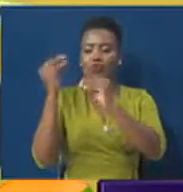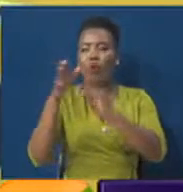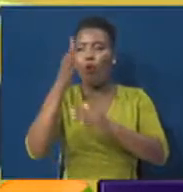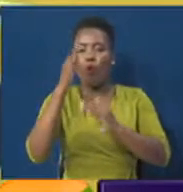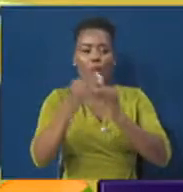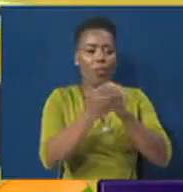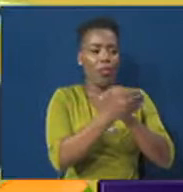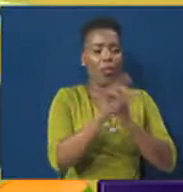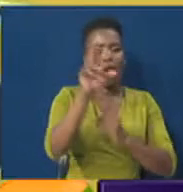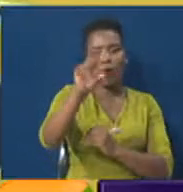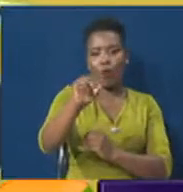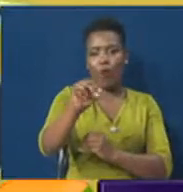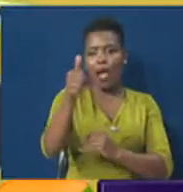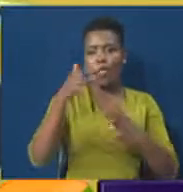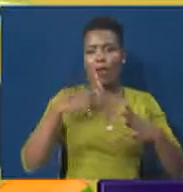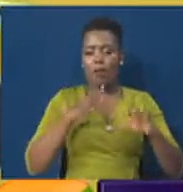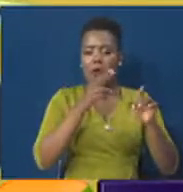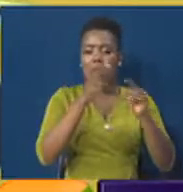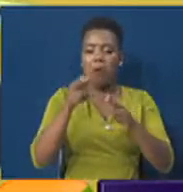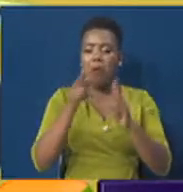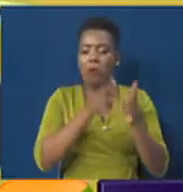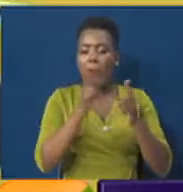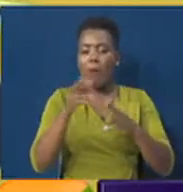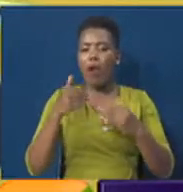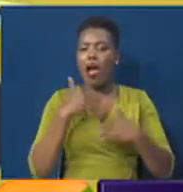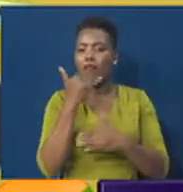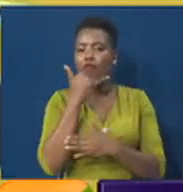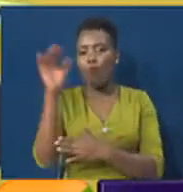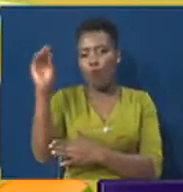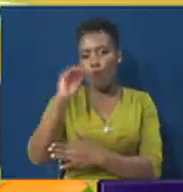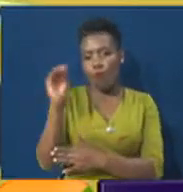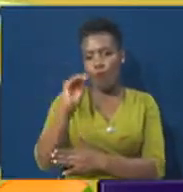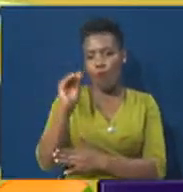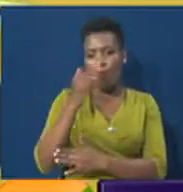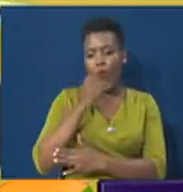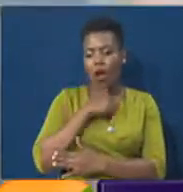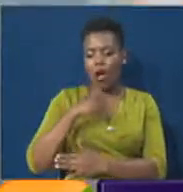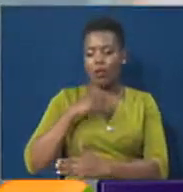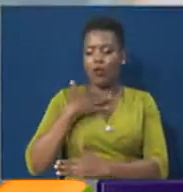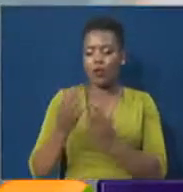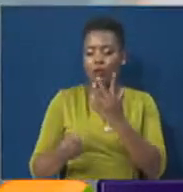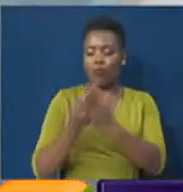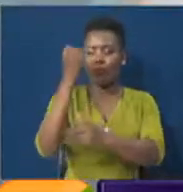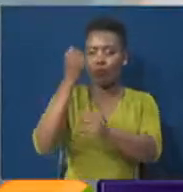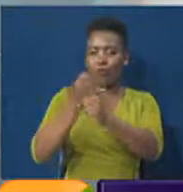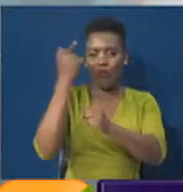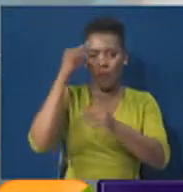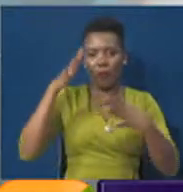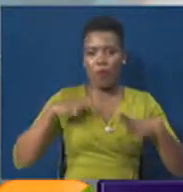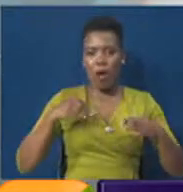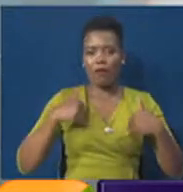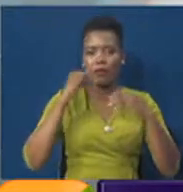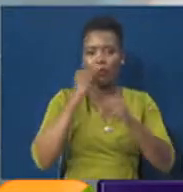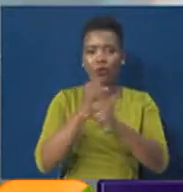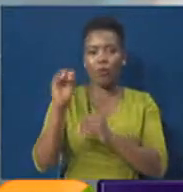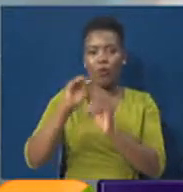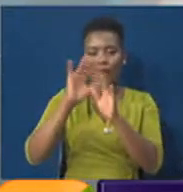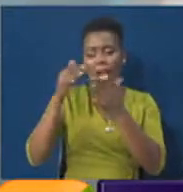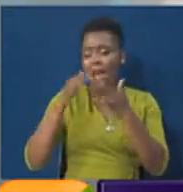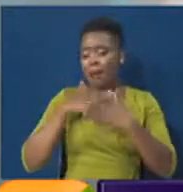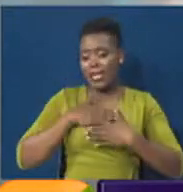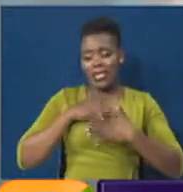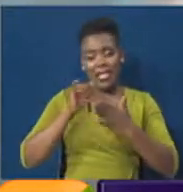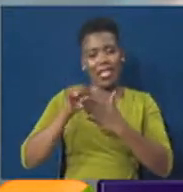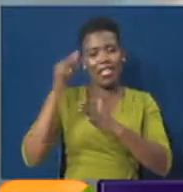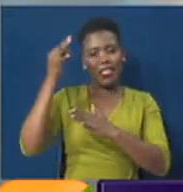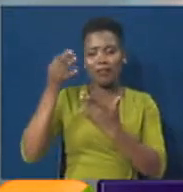wengine walizaliwa na hawana makosa. That's fine waziri, because we already be ahead of that. That is already behind us. So how much